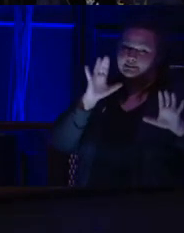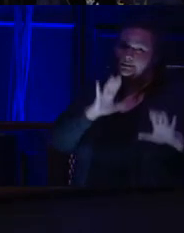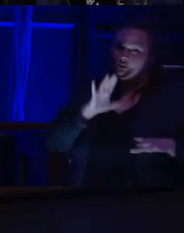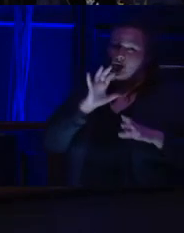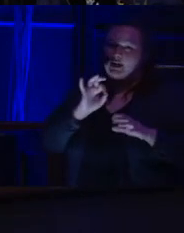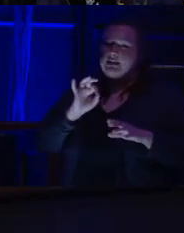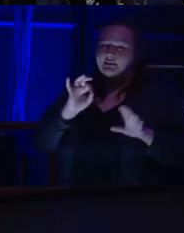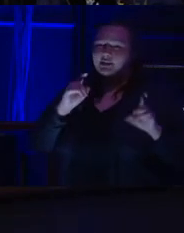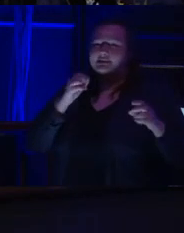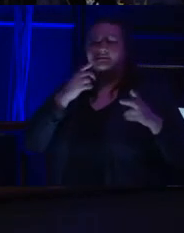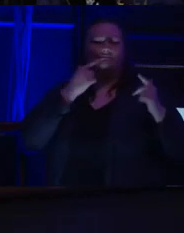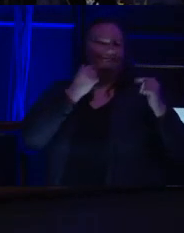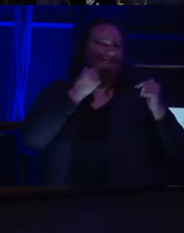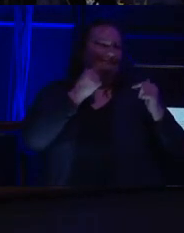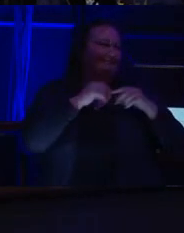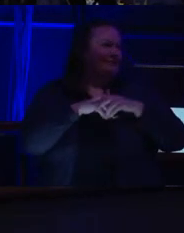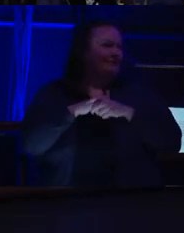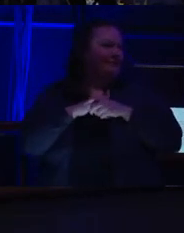factor in your favor.